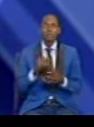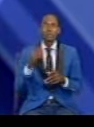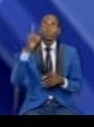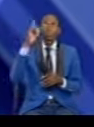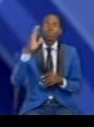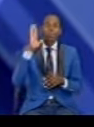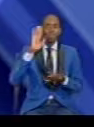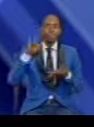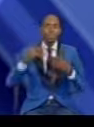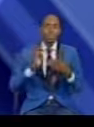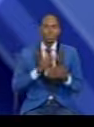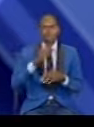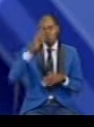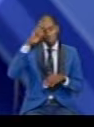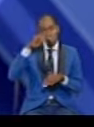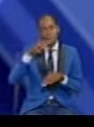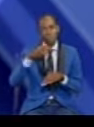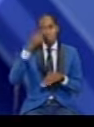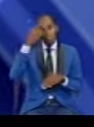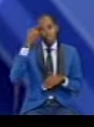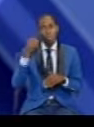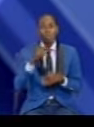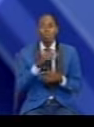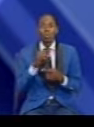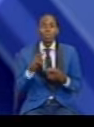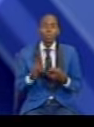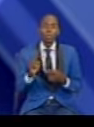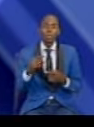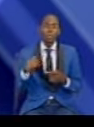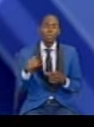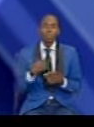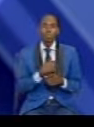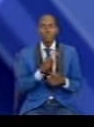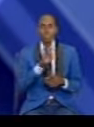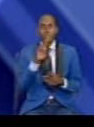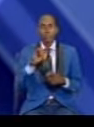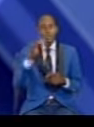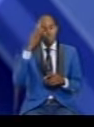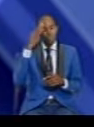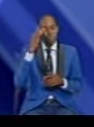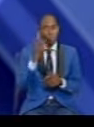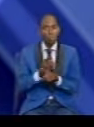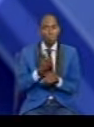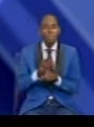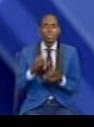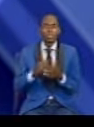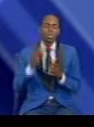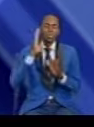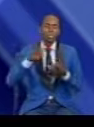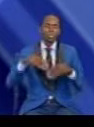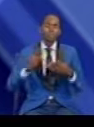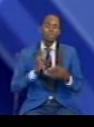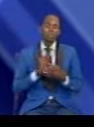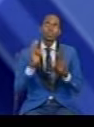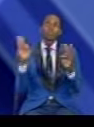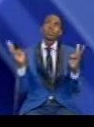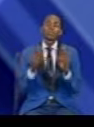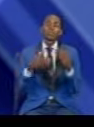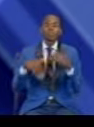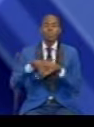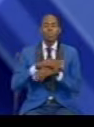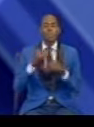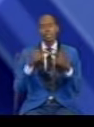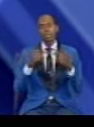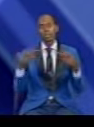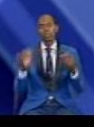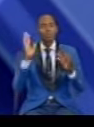wisdom. Because when we apply this knowledge appropriately, it will give us victory over the enemy. It will give us